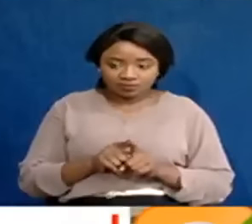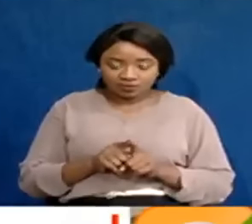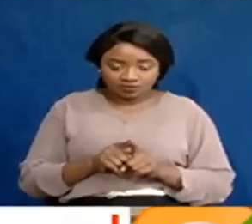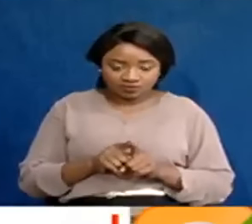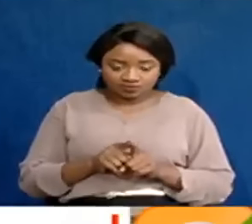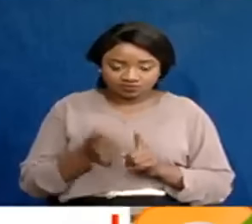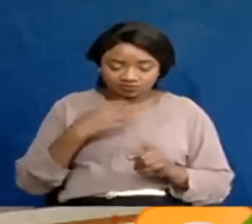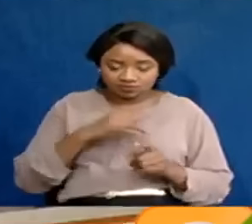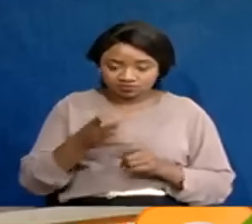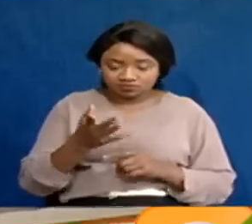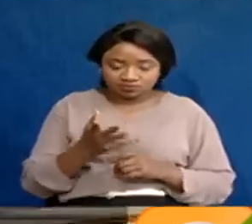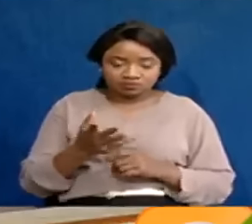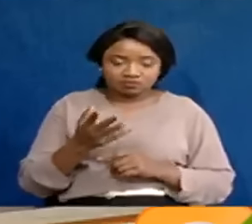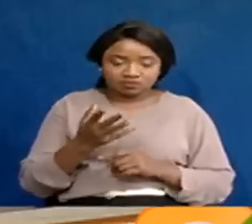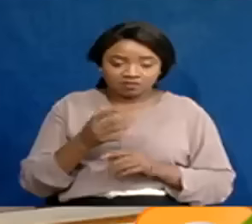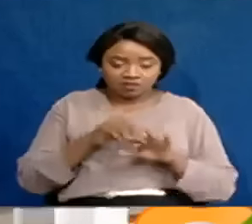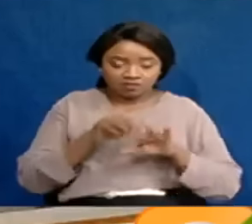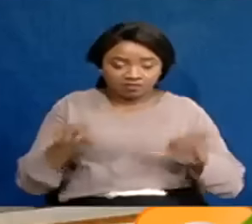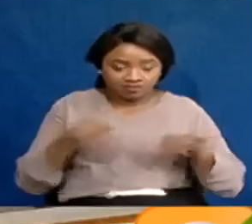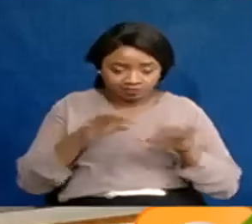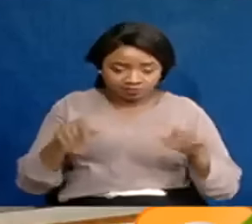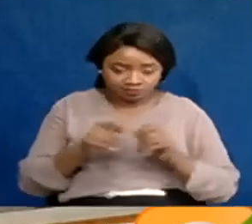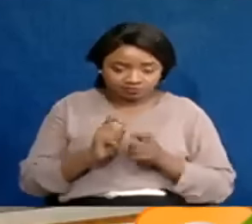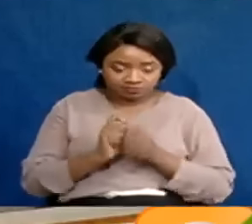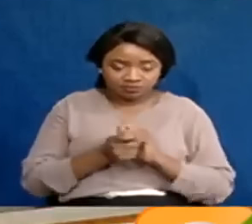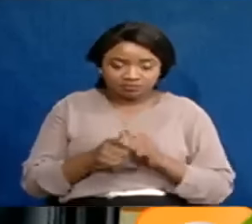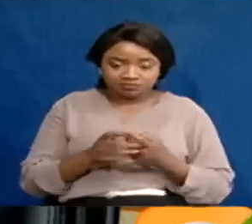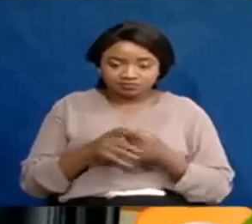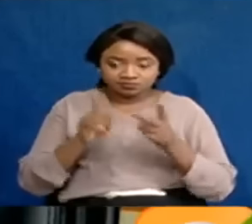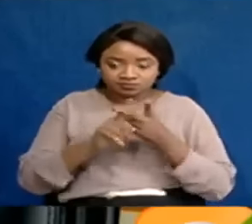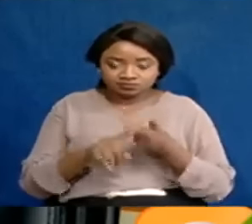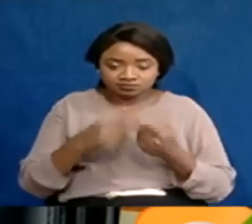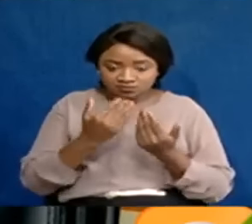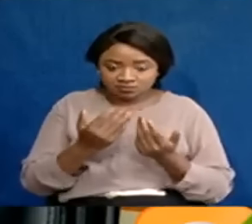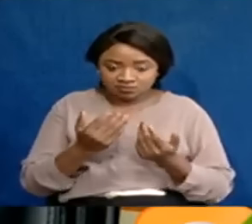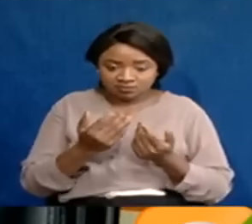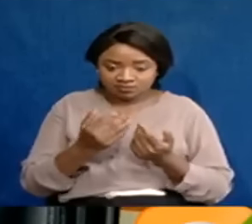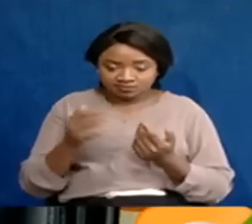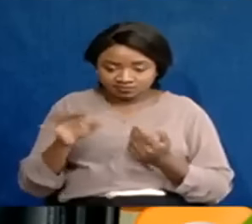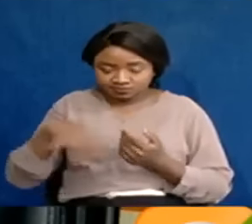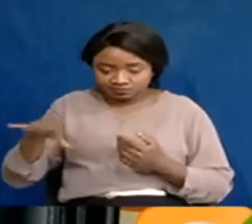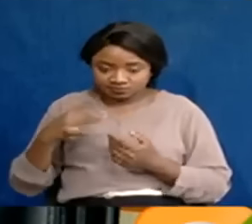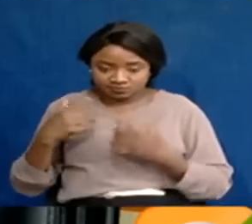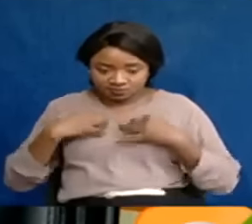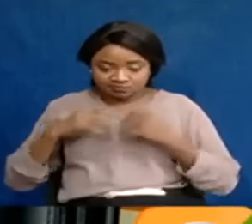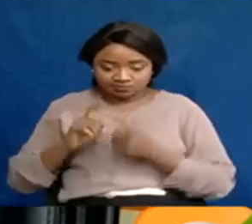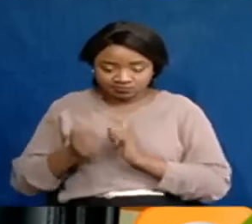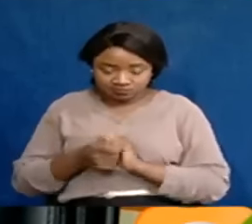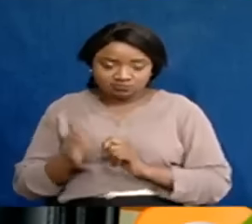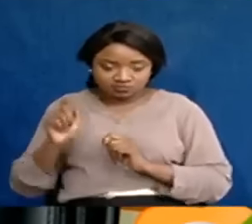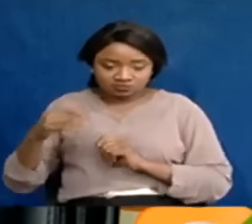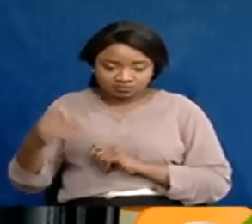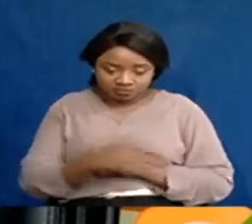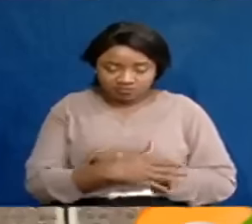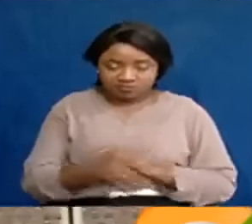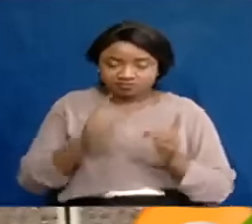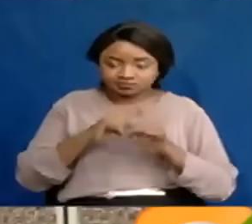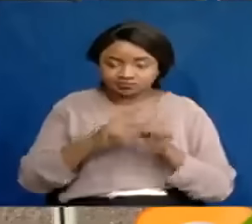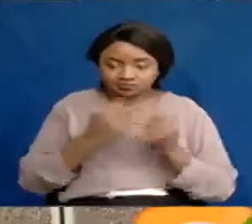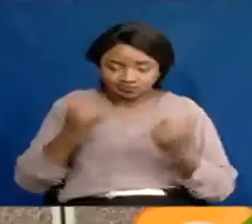and change stroke washrooms of the guesting wing. Current staff at the DP's office disclosing that 100 million